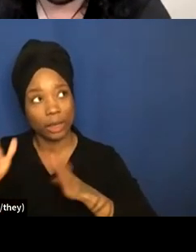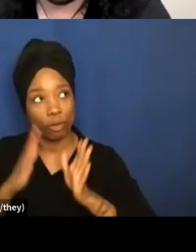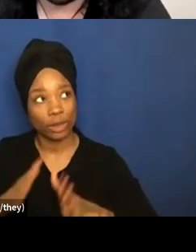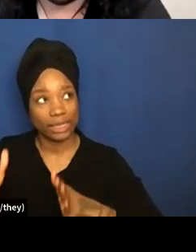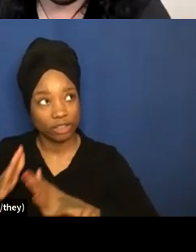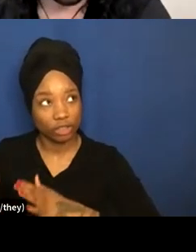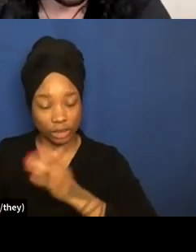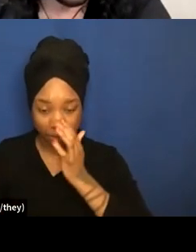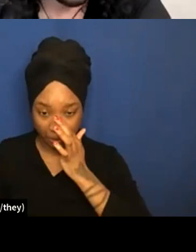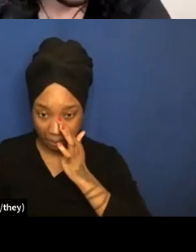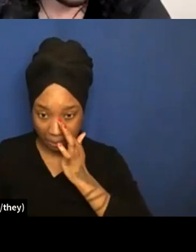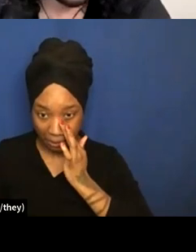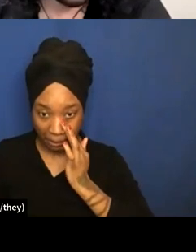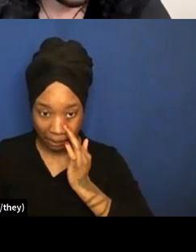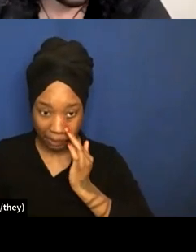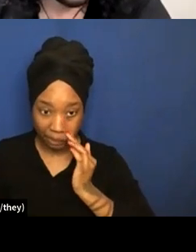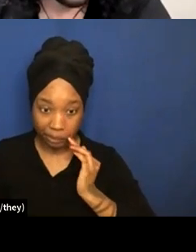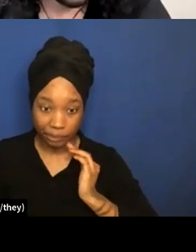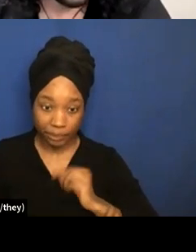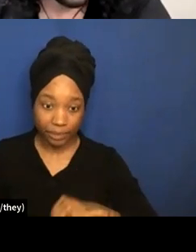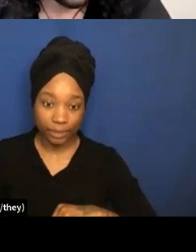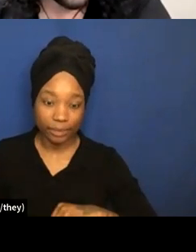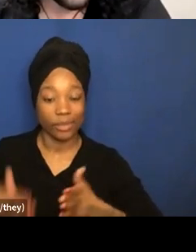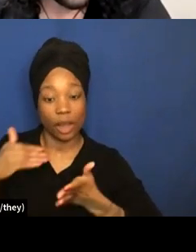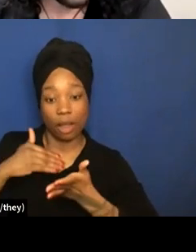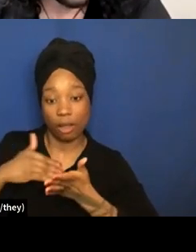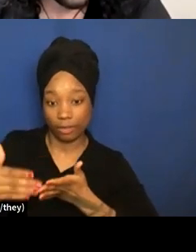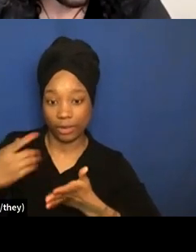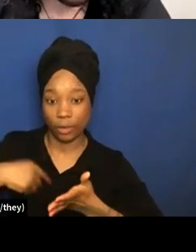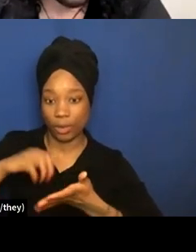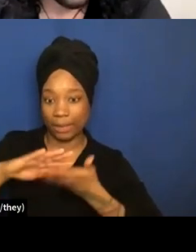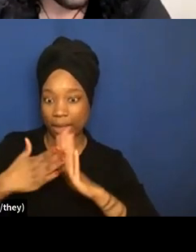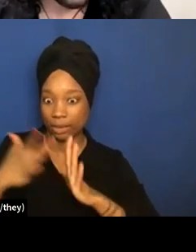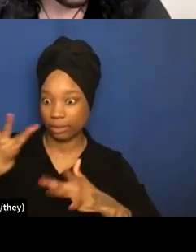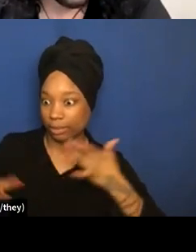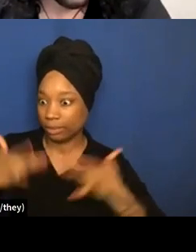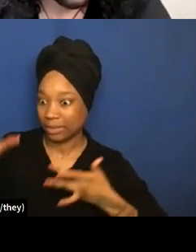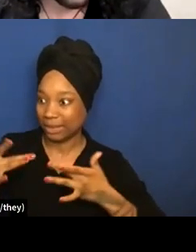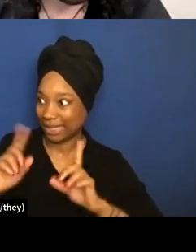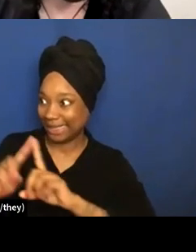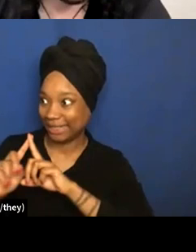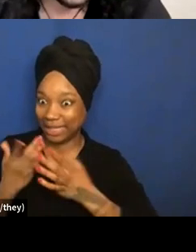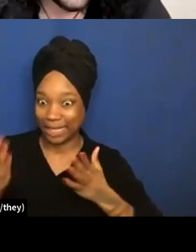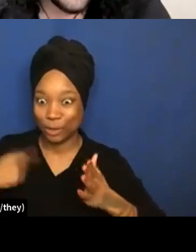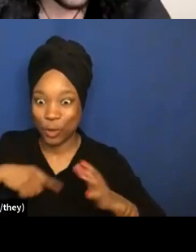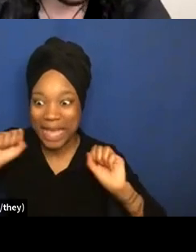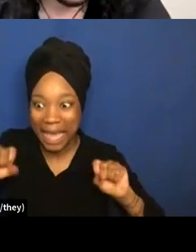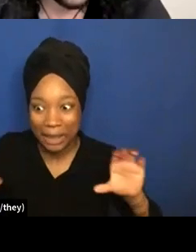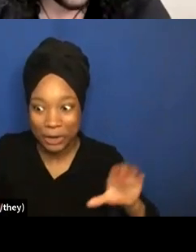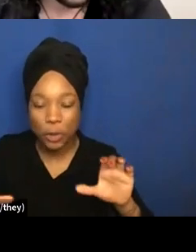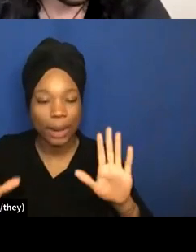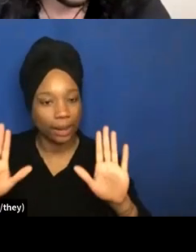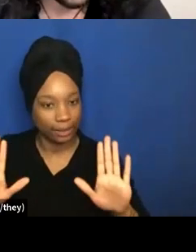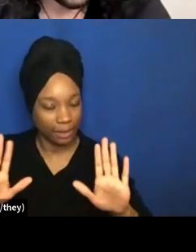get really excited about all the different things we could do and pause, think